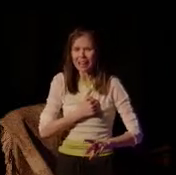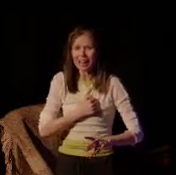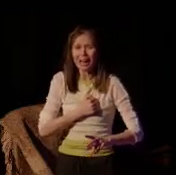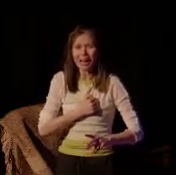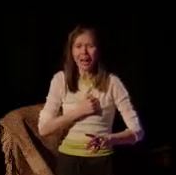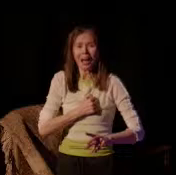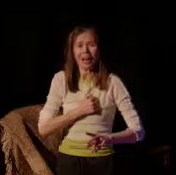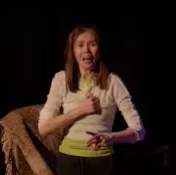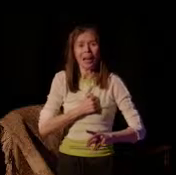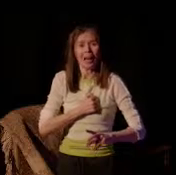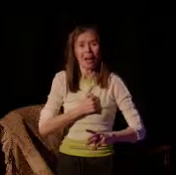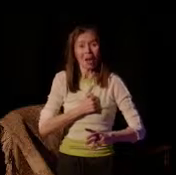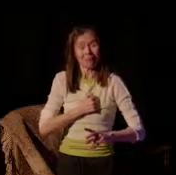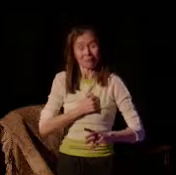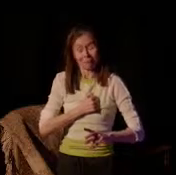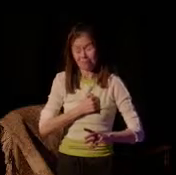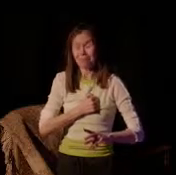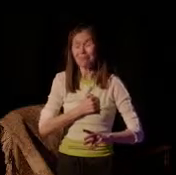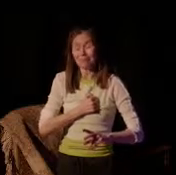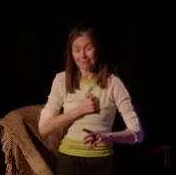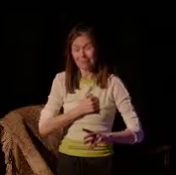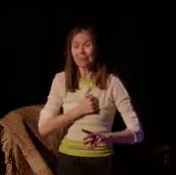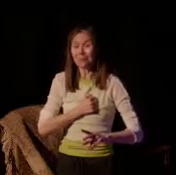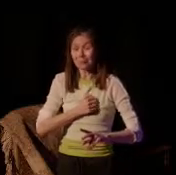Someone made out of stone would have